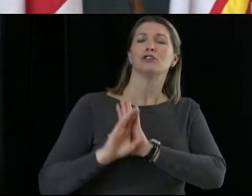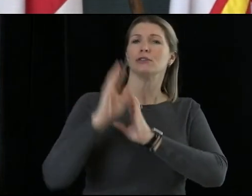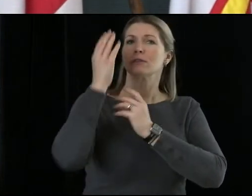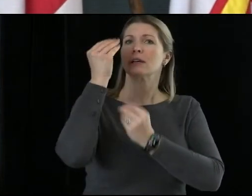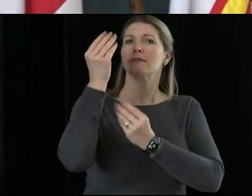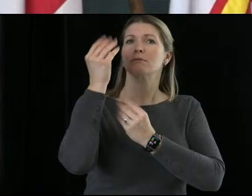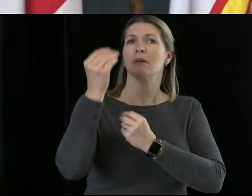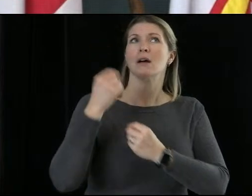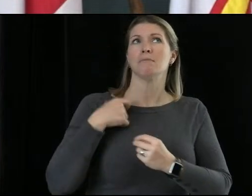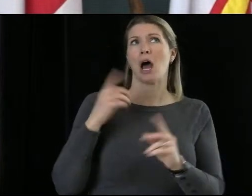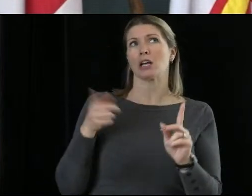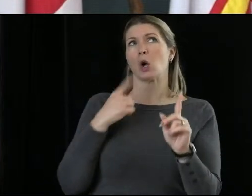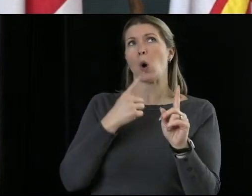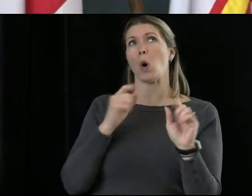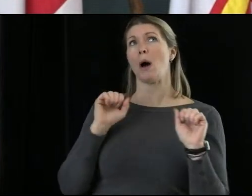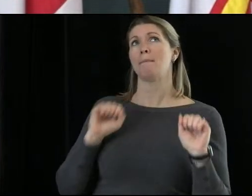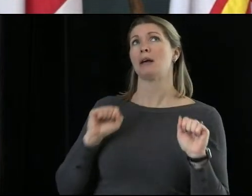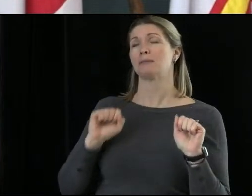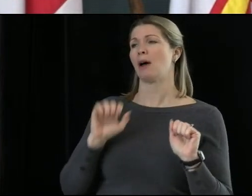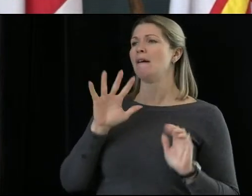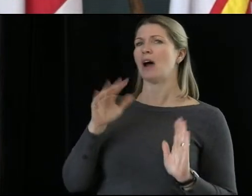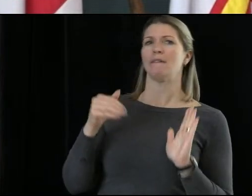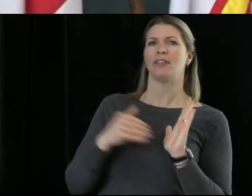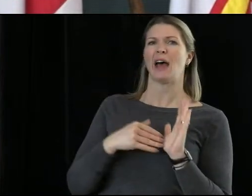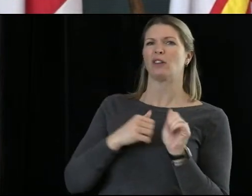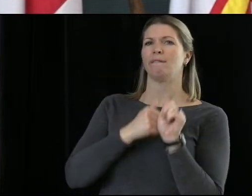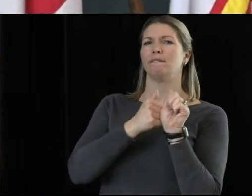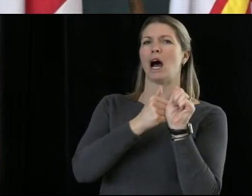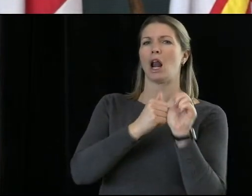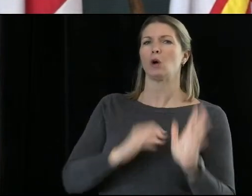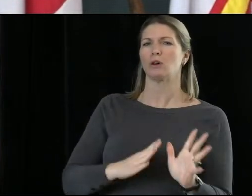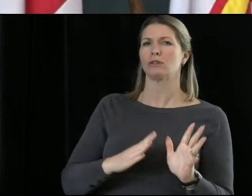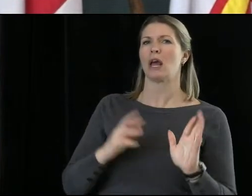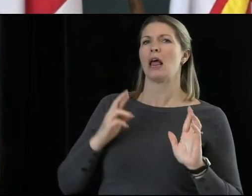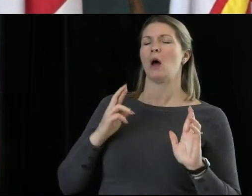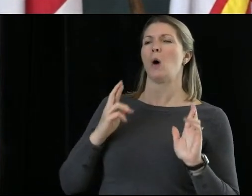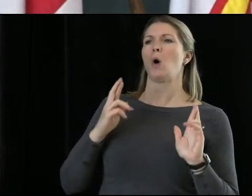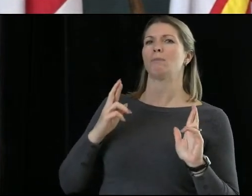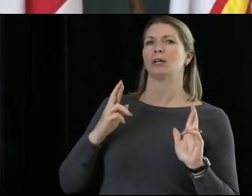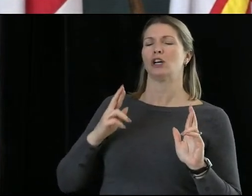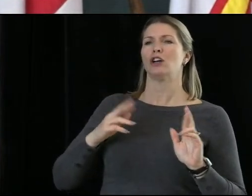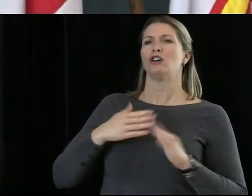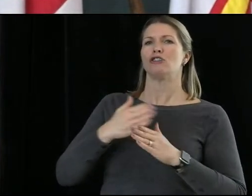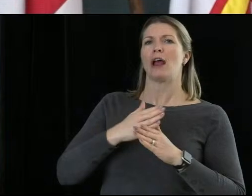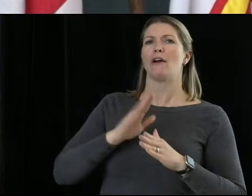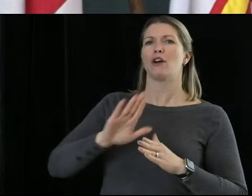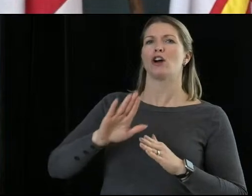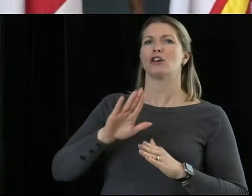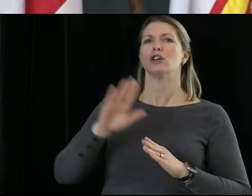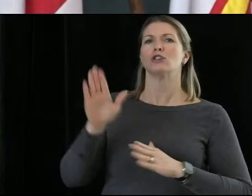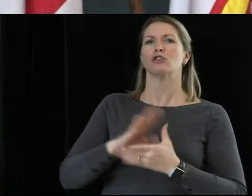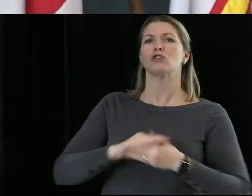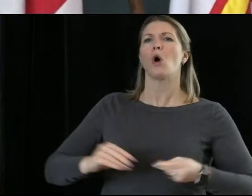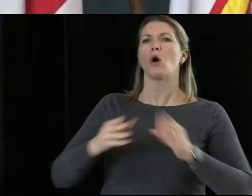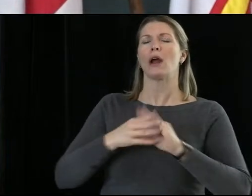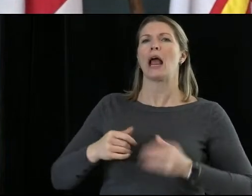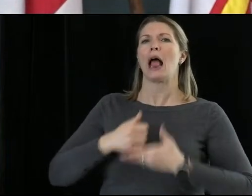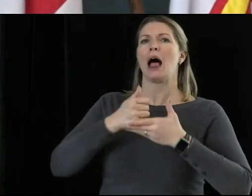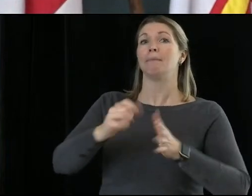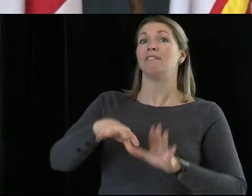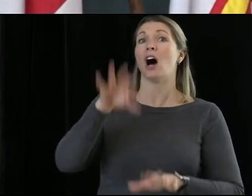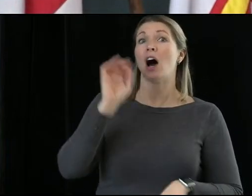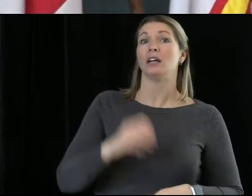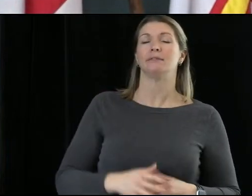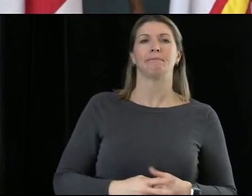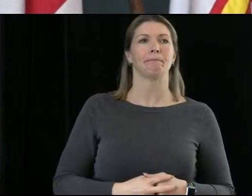might get 5,000 followers. I thought that'd be a great way to kind of share her story, keep her picture out there. I don't